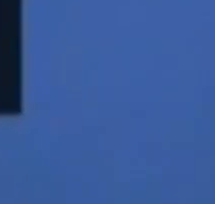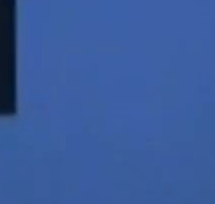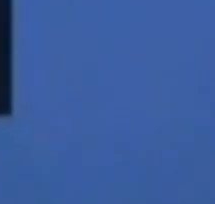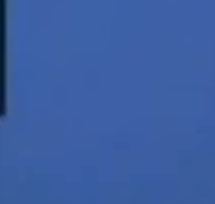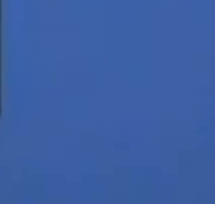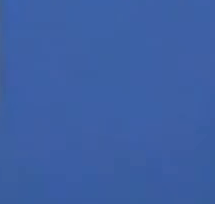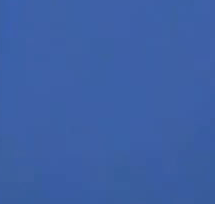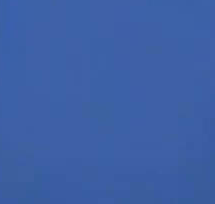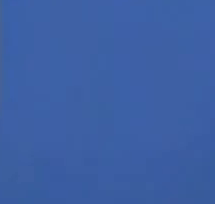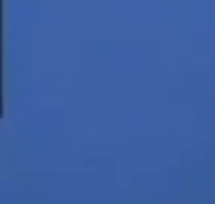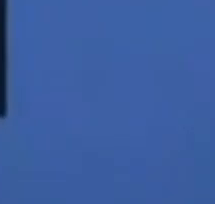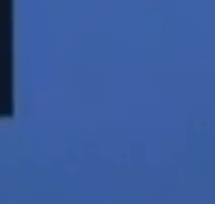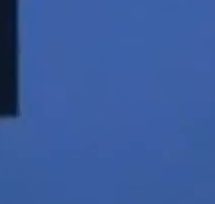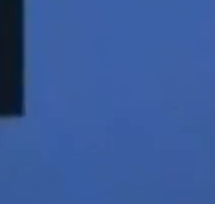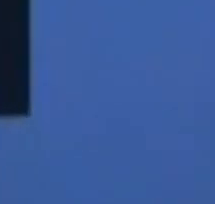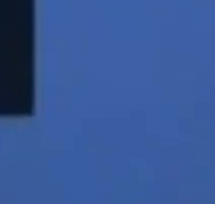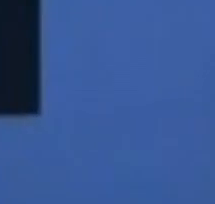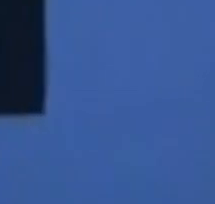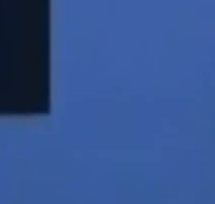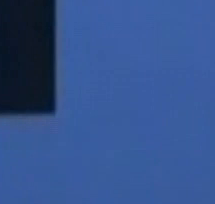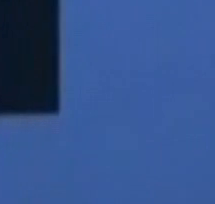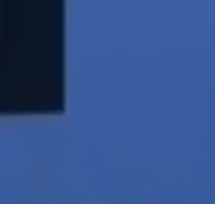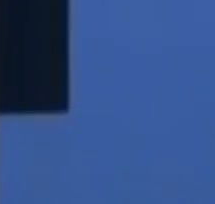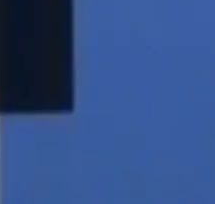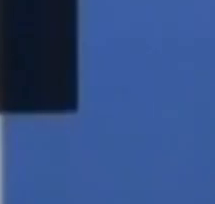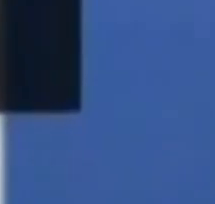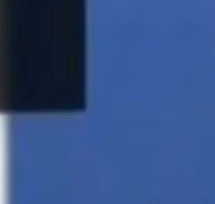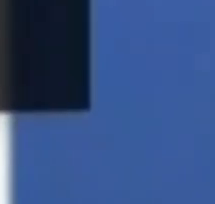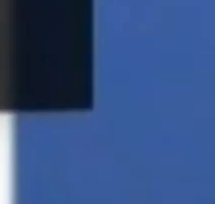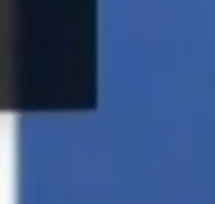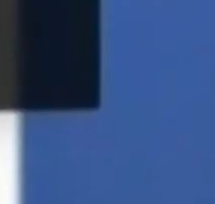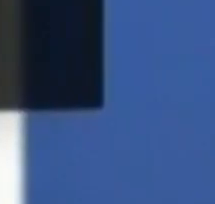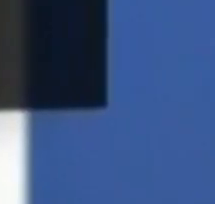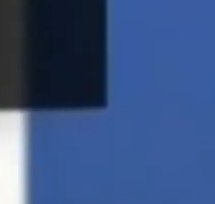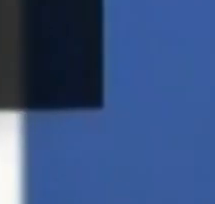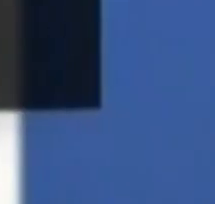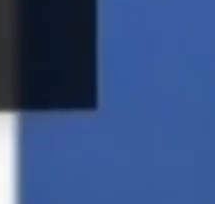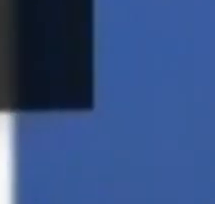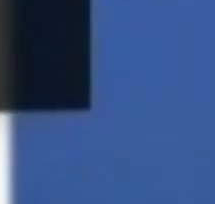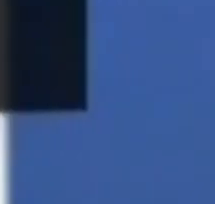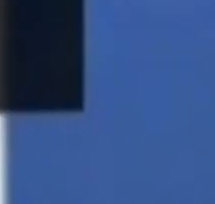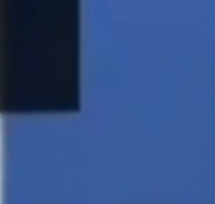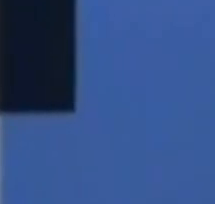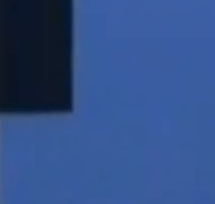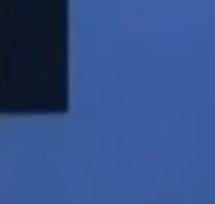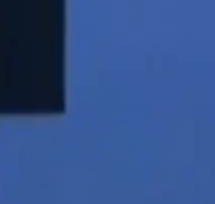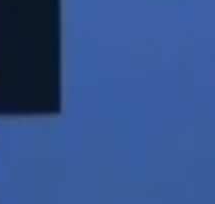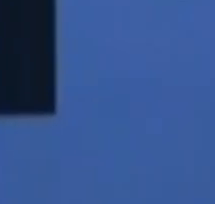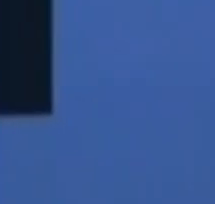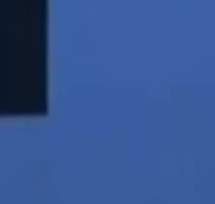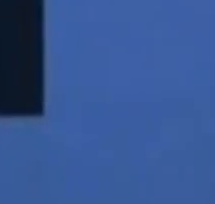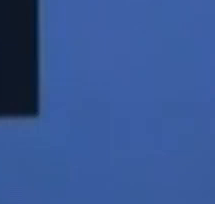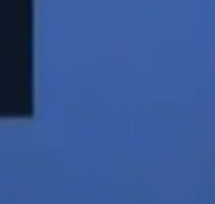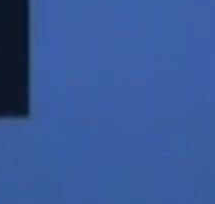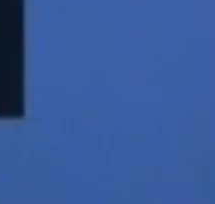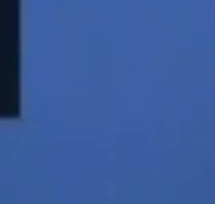the second position in the vote tally to the president-elect, then the fresh elections should be confined to the